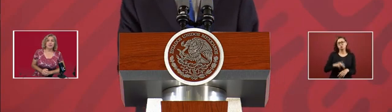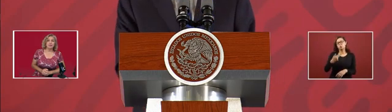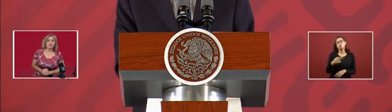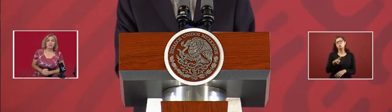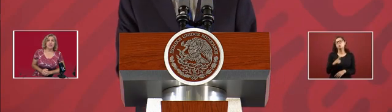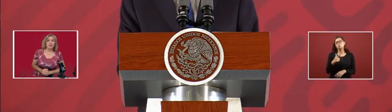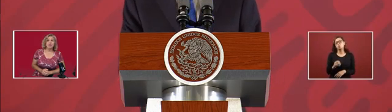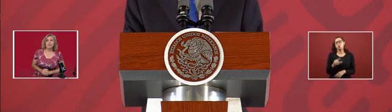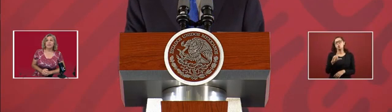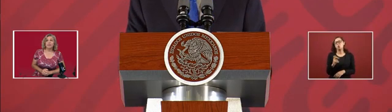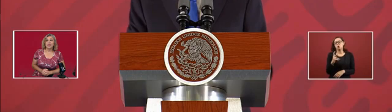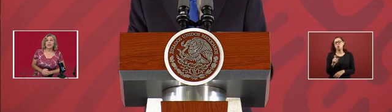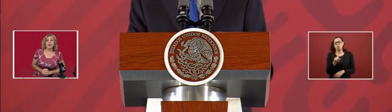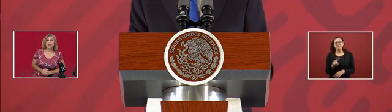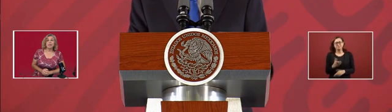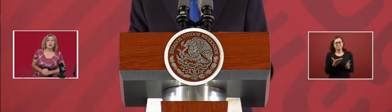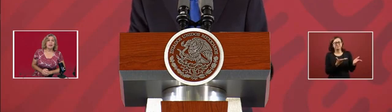someone